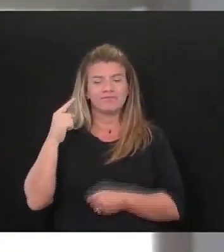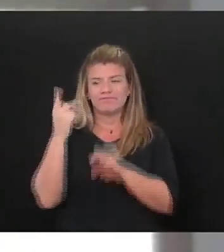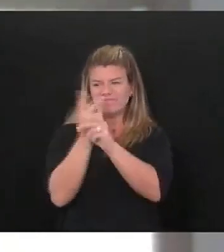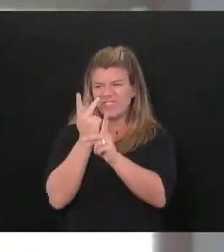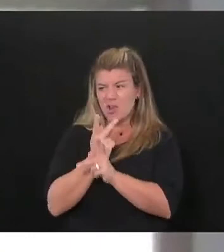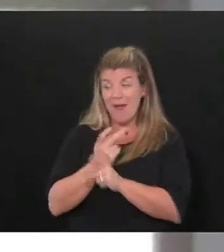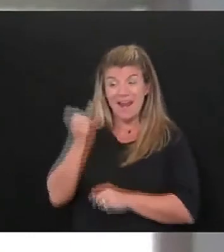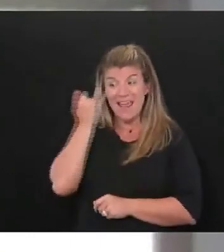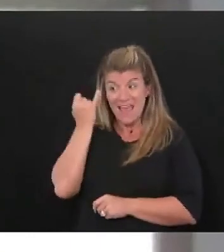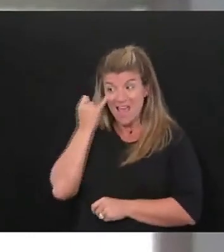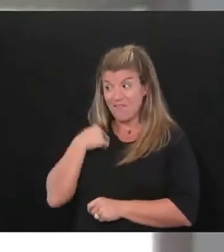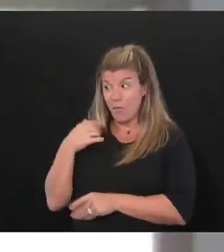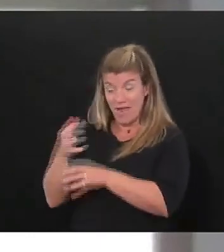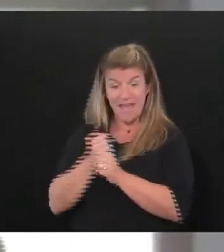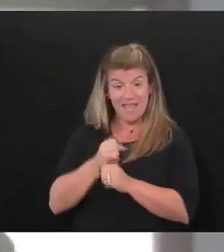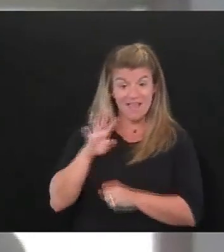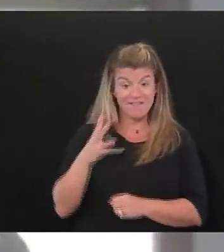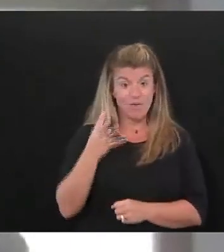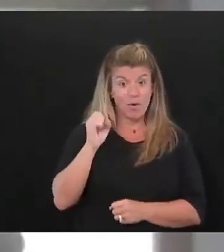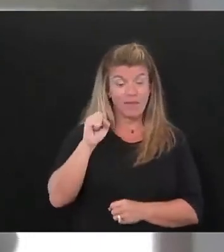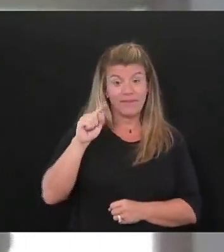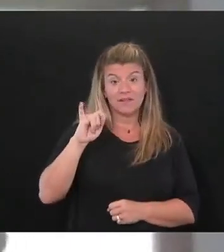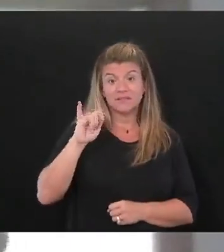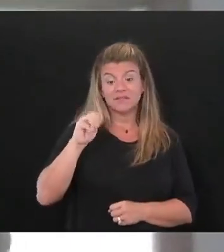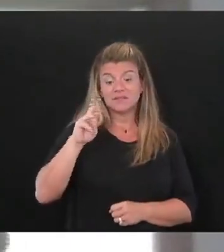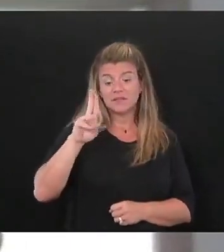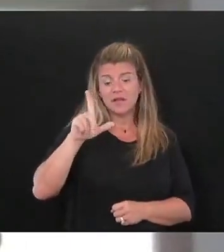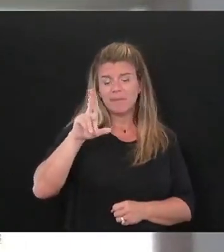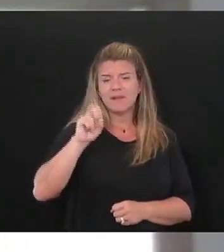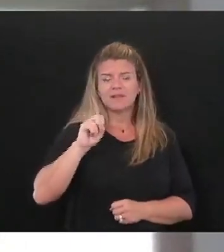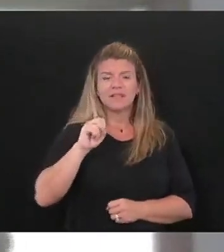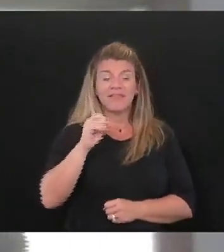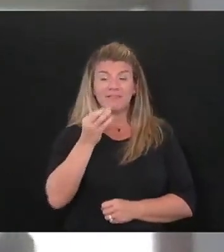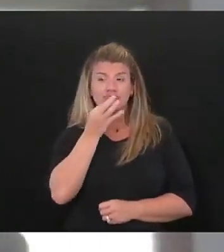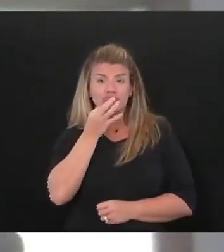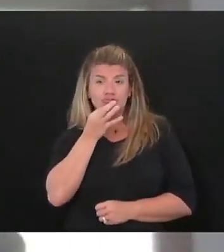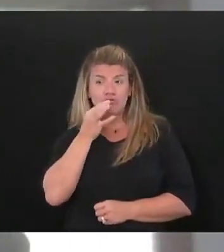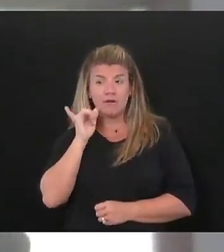4th stimulus out of Washington, how soon would that money